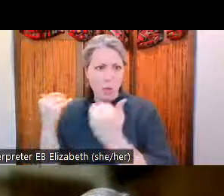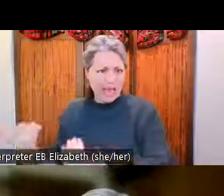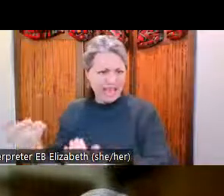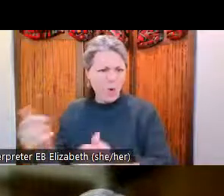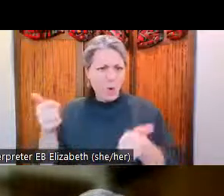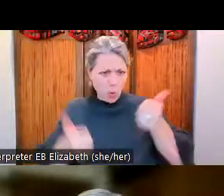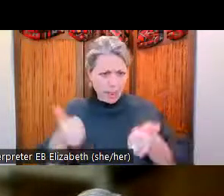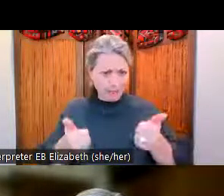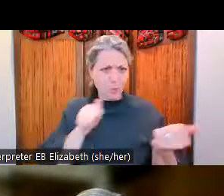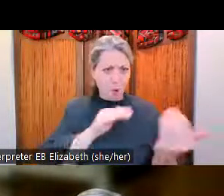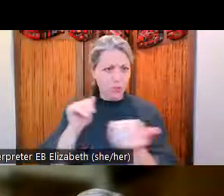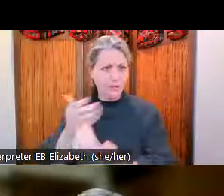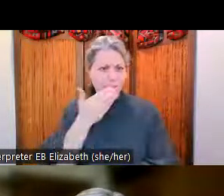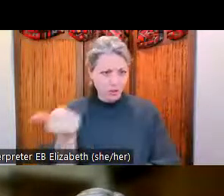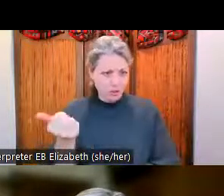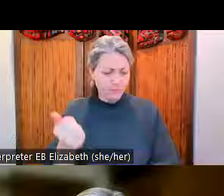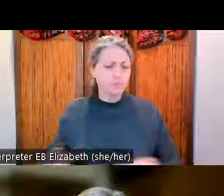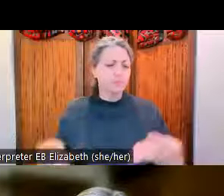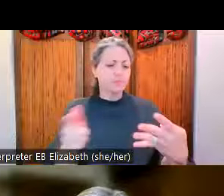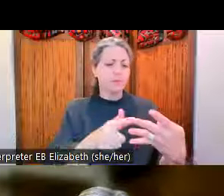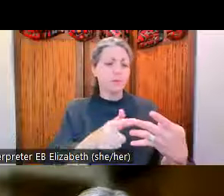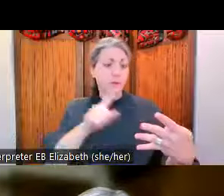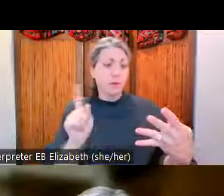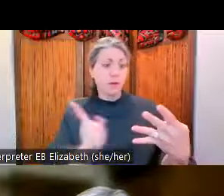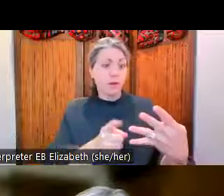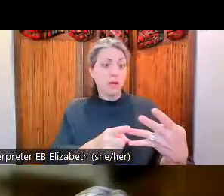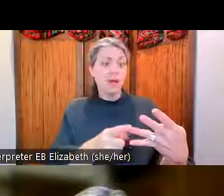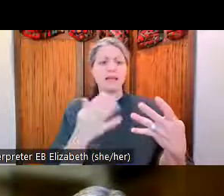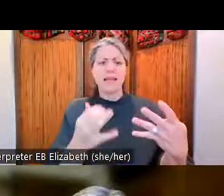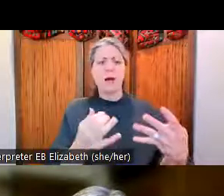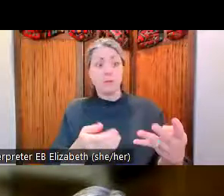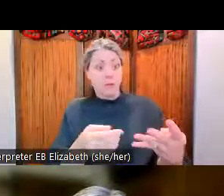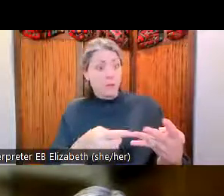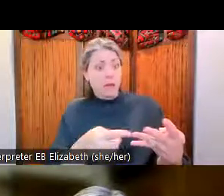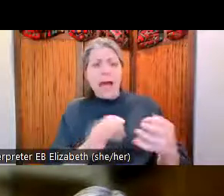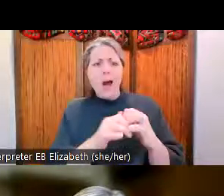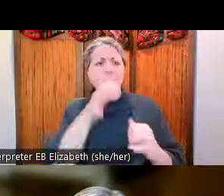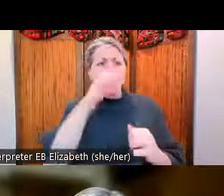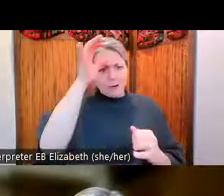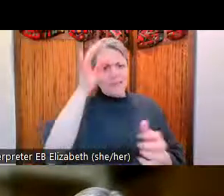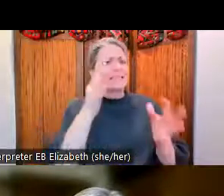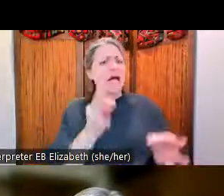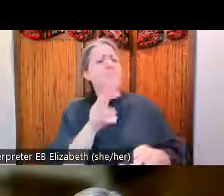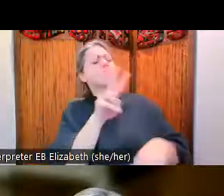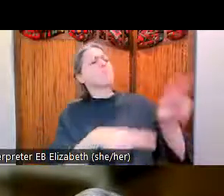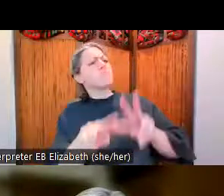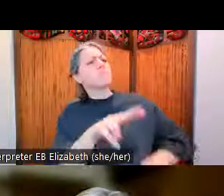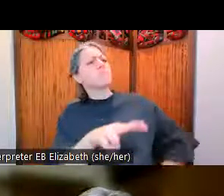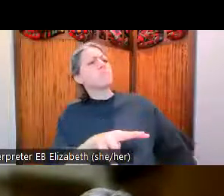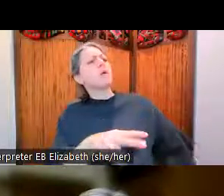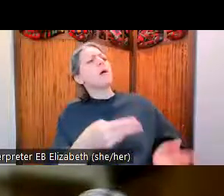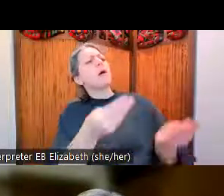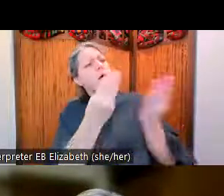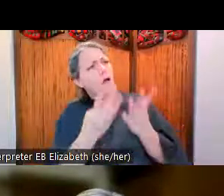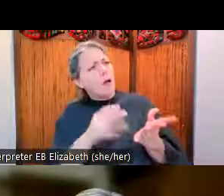We also want to identify how parents make decisions about continuing or not continuing medicines, because really, like,